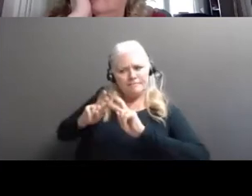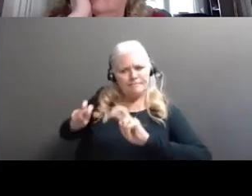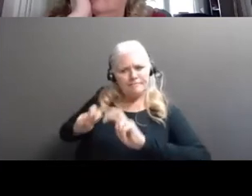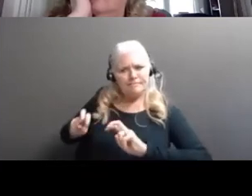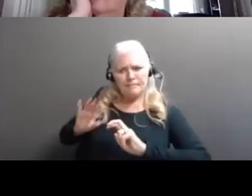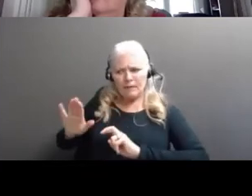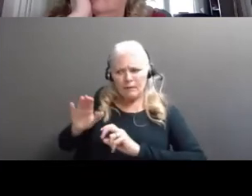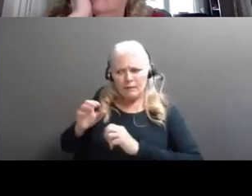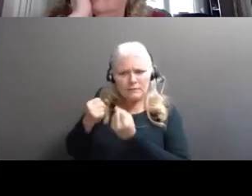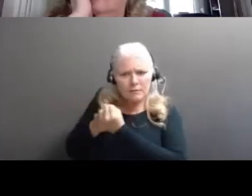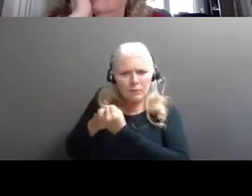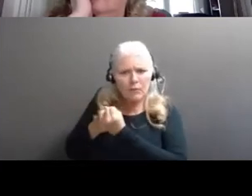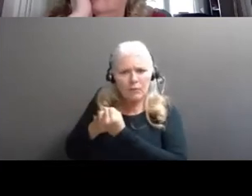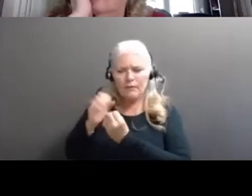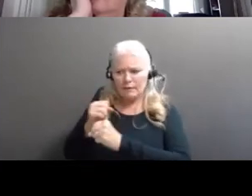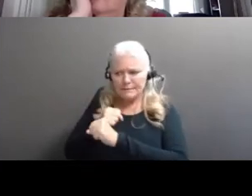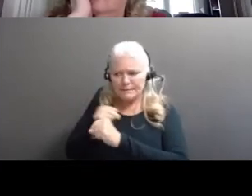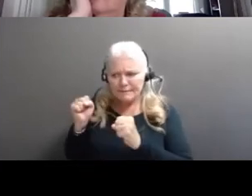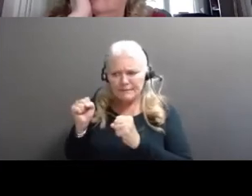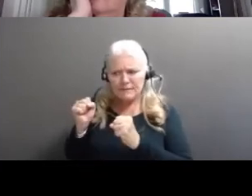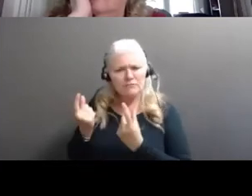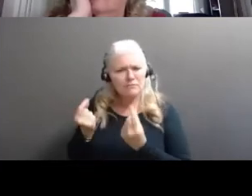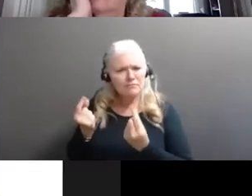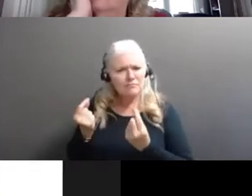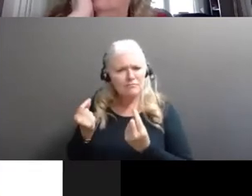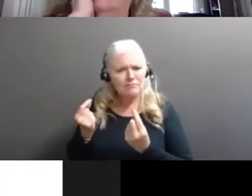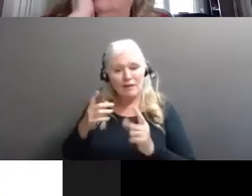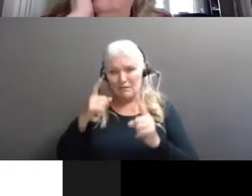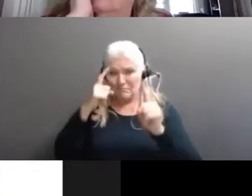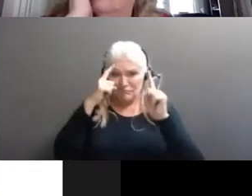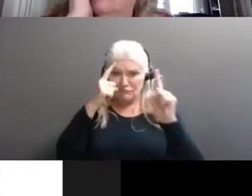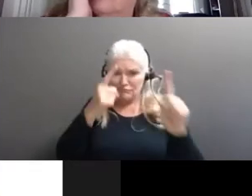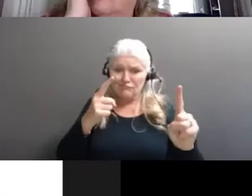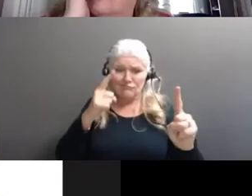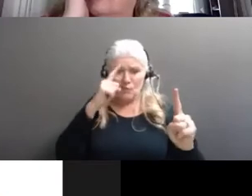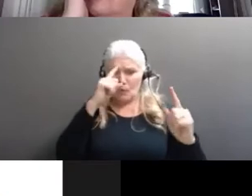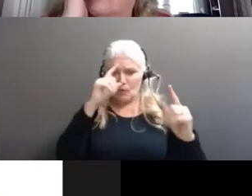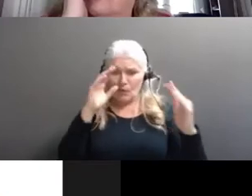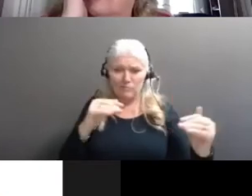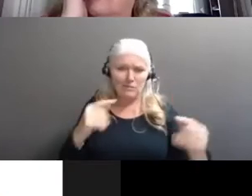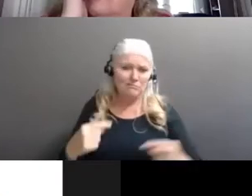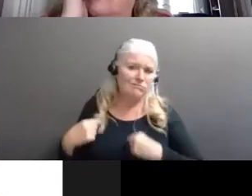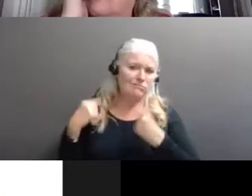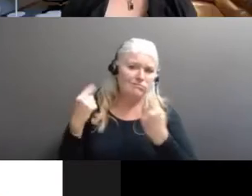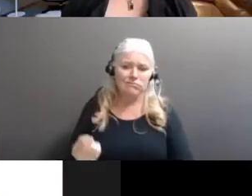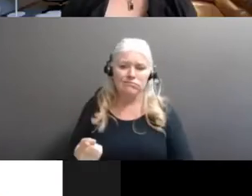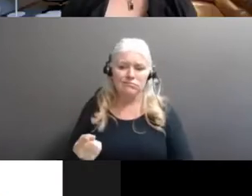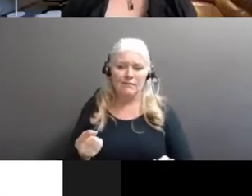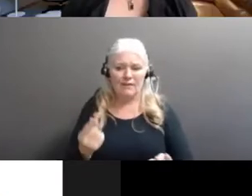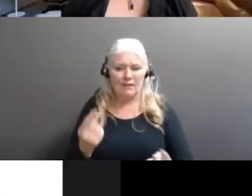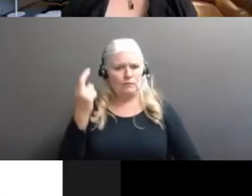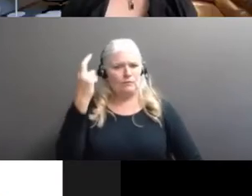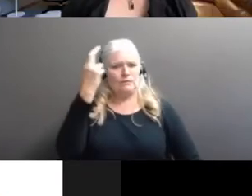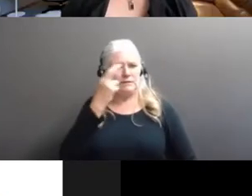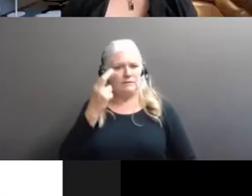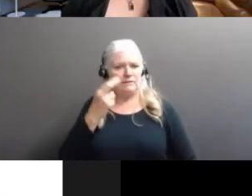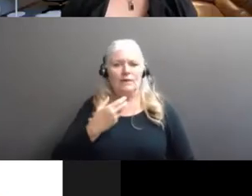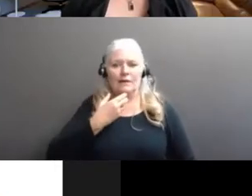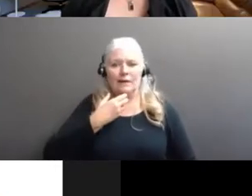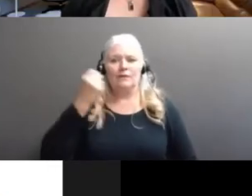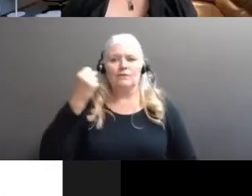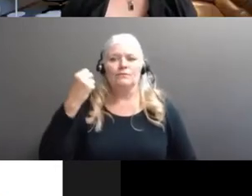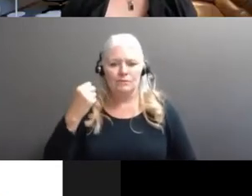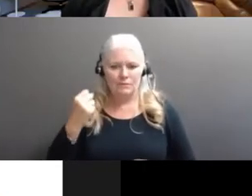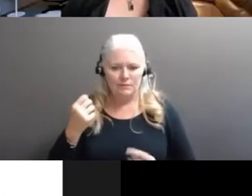of the hopes and aspirations that have for a long time driven elder mediation, which is why wait for harm?